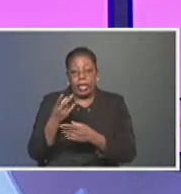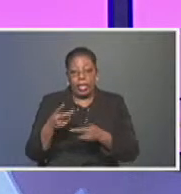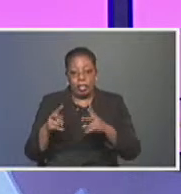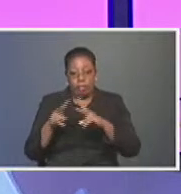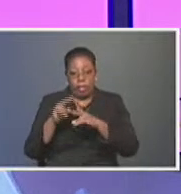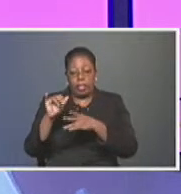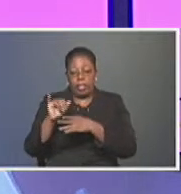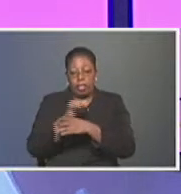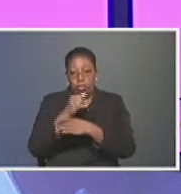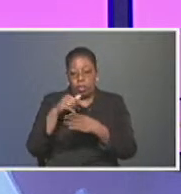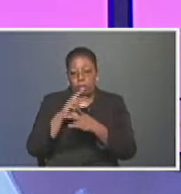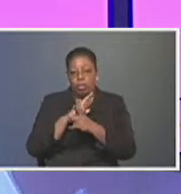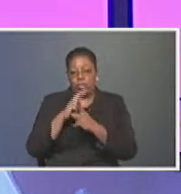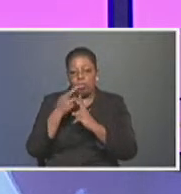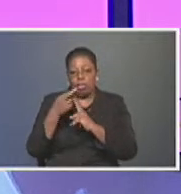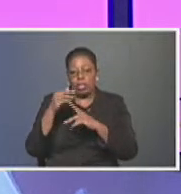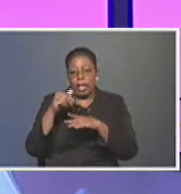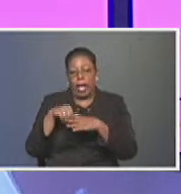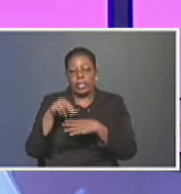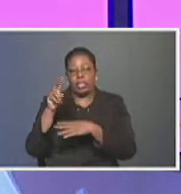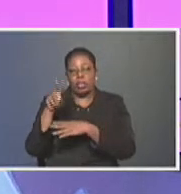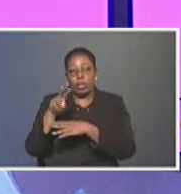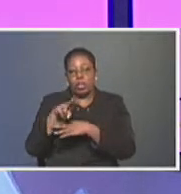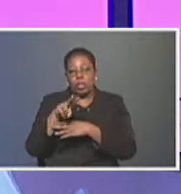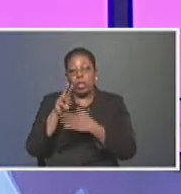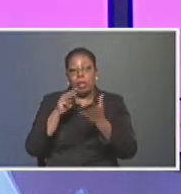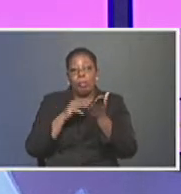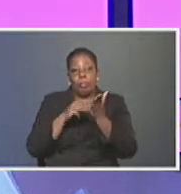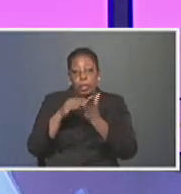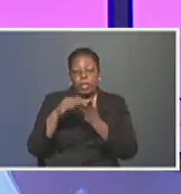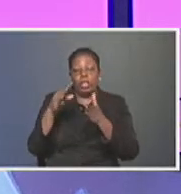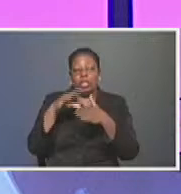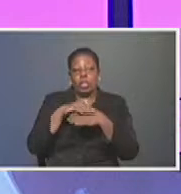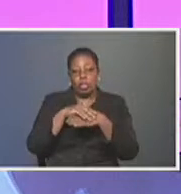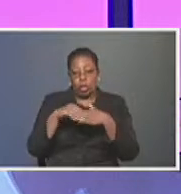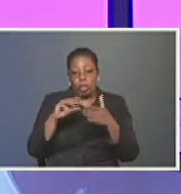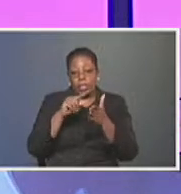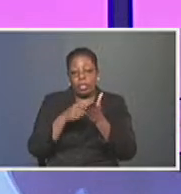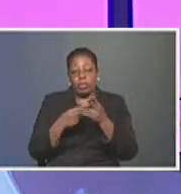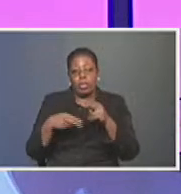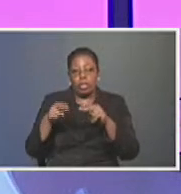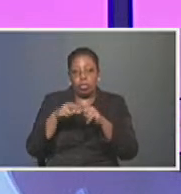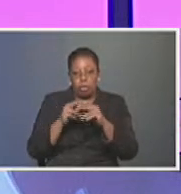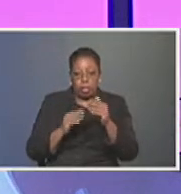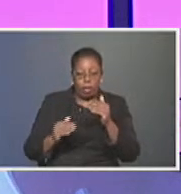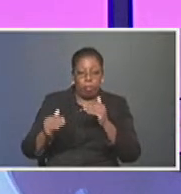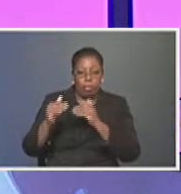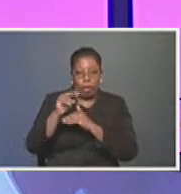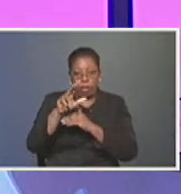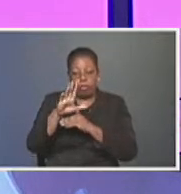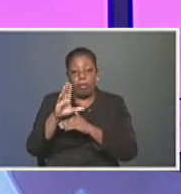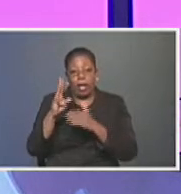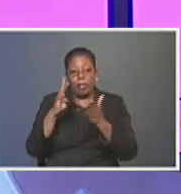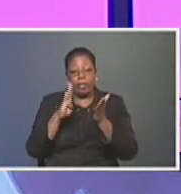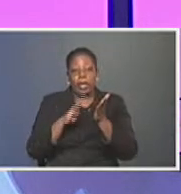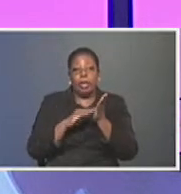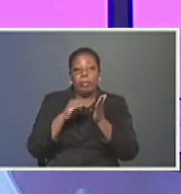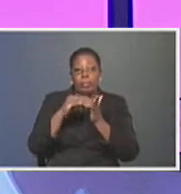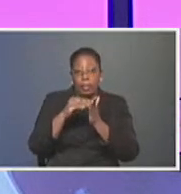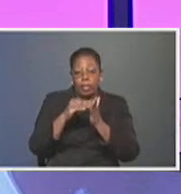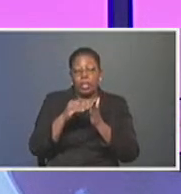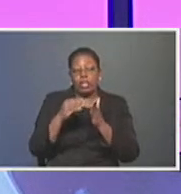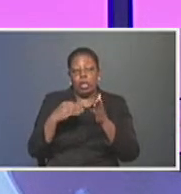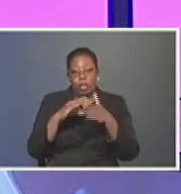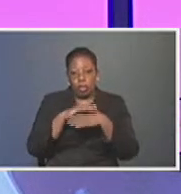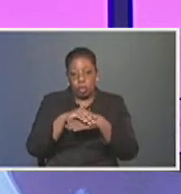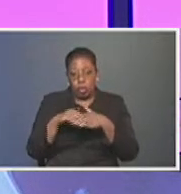industry in the region at $22 billion, and this figure is expected to increase and exceed $35 billion by